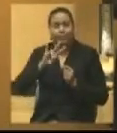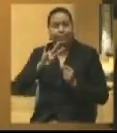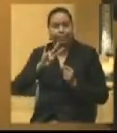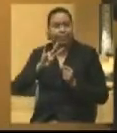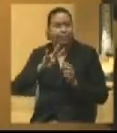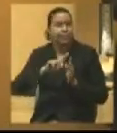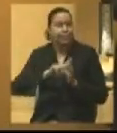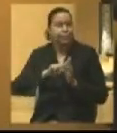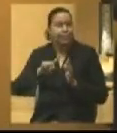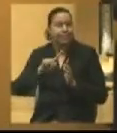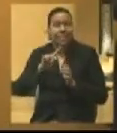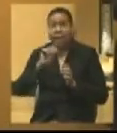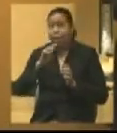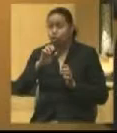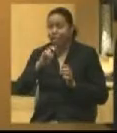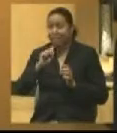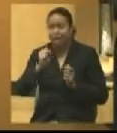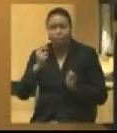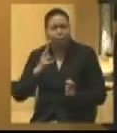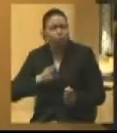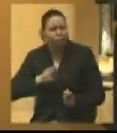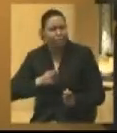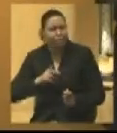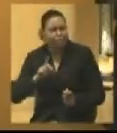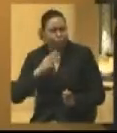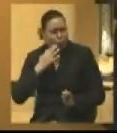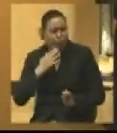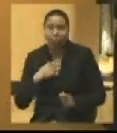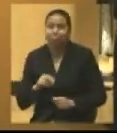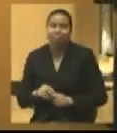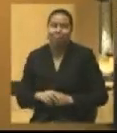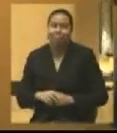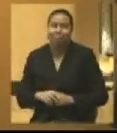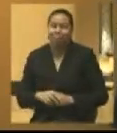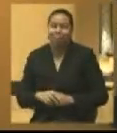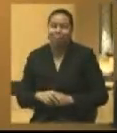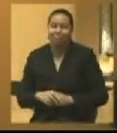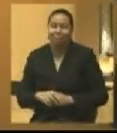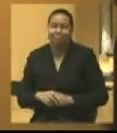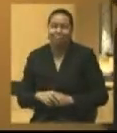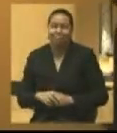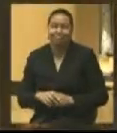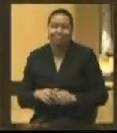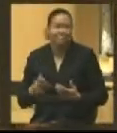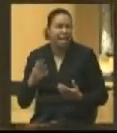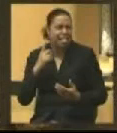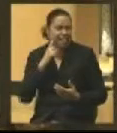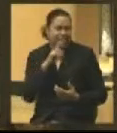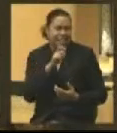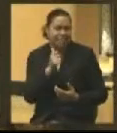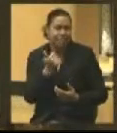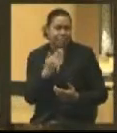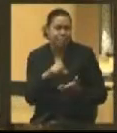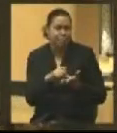were shot when they went on the plantation? No. I have, I know, 10 or 15